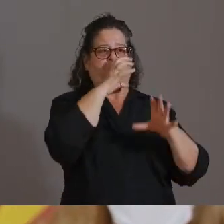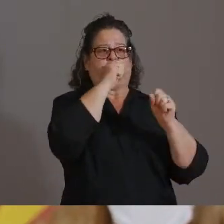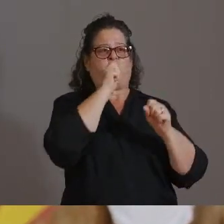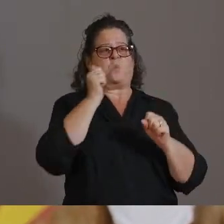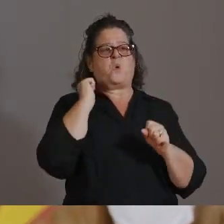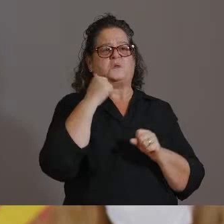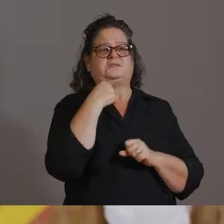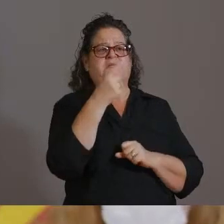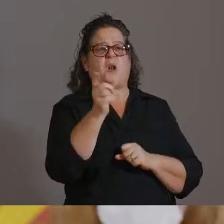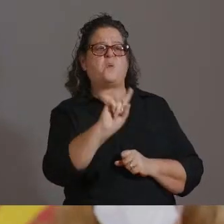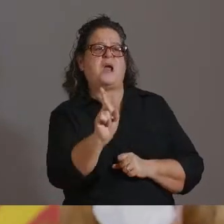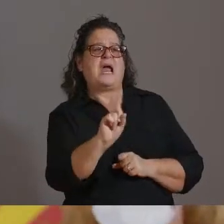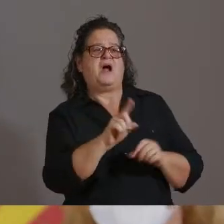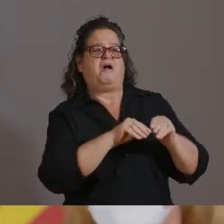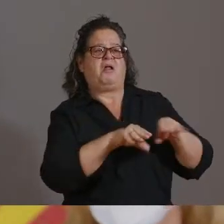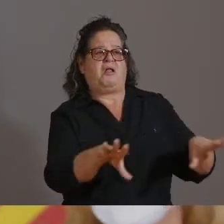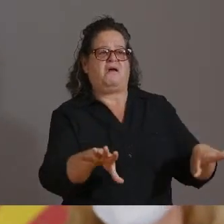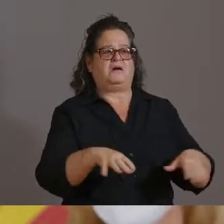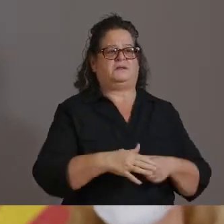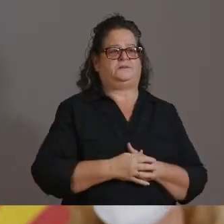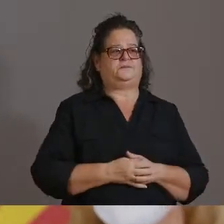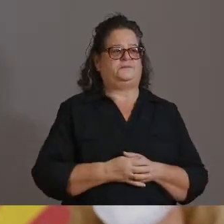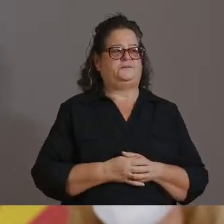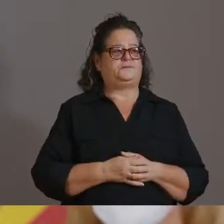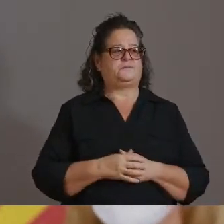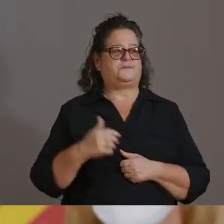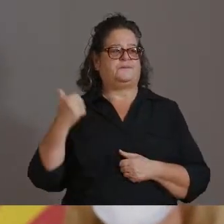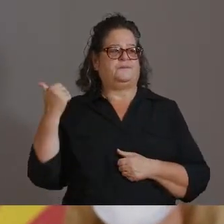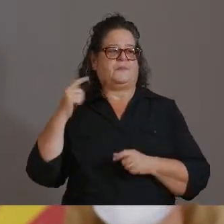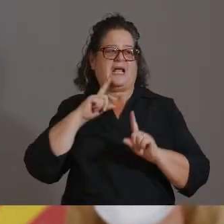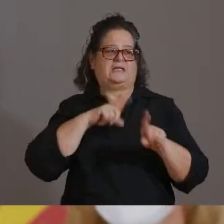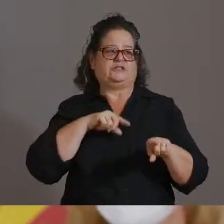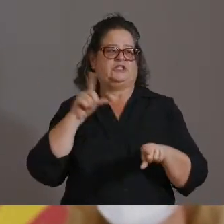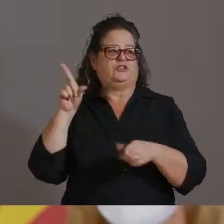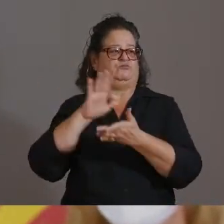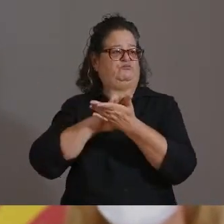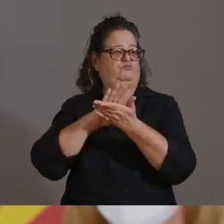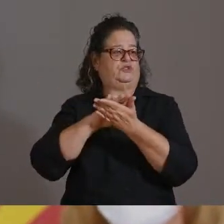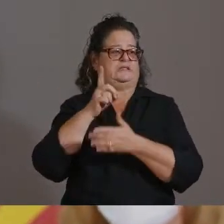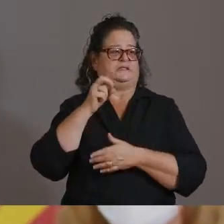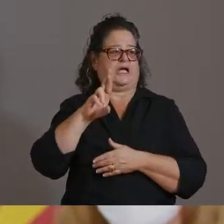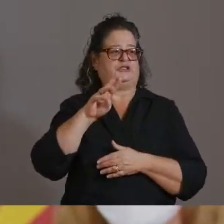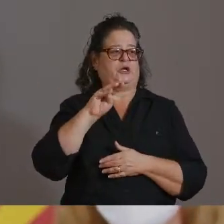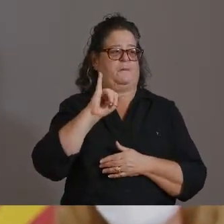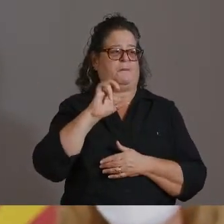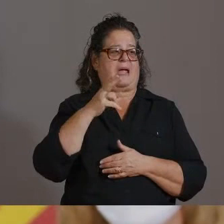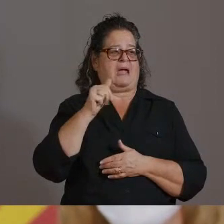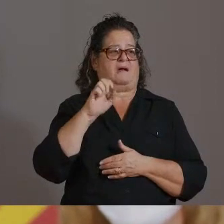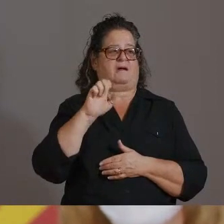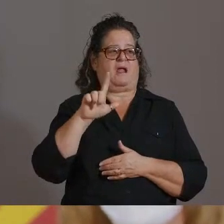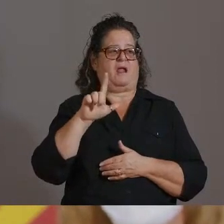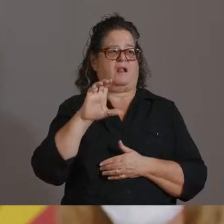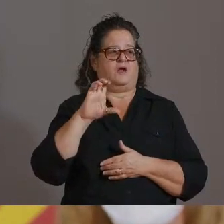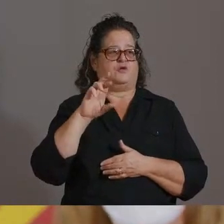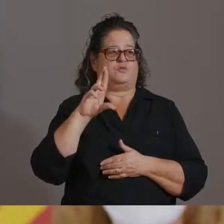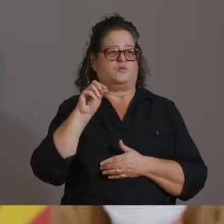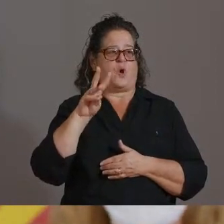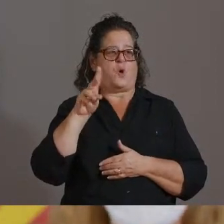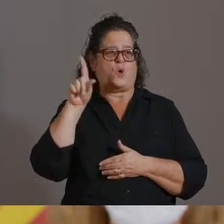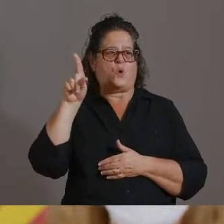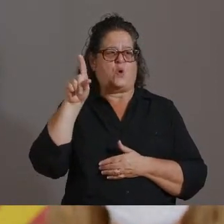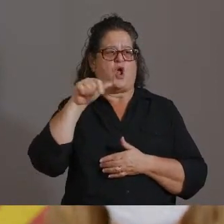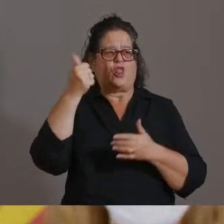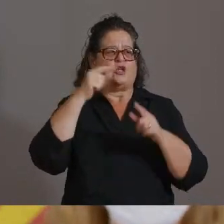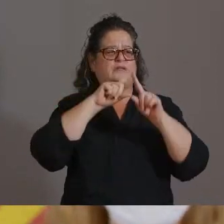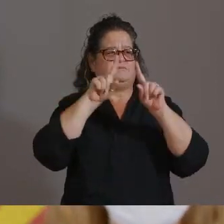really applaud Dr. Michael Crow, Dr. Bobby Robbins, Dr. Rita Chang, what they've contemplated, the